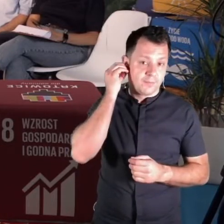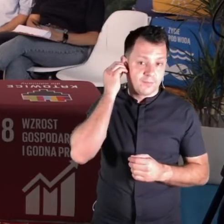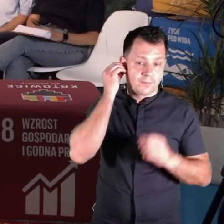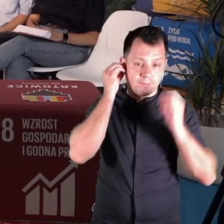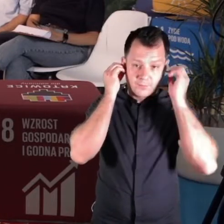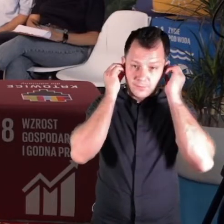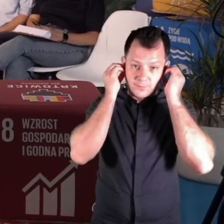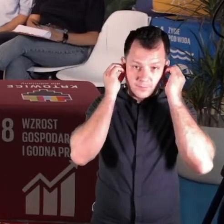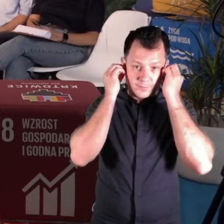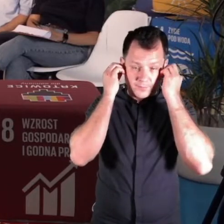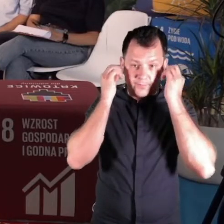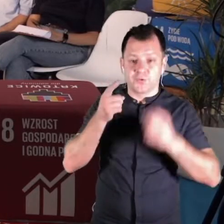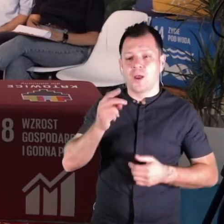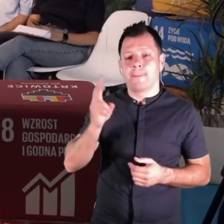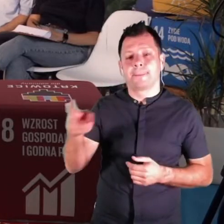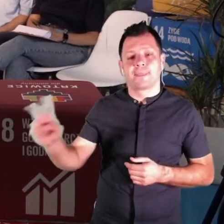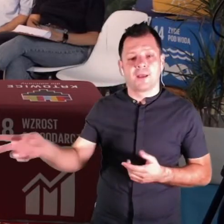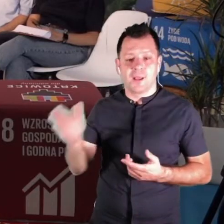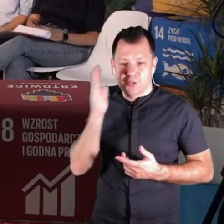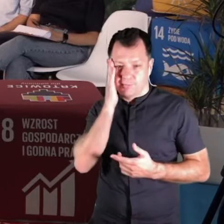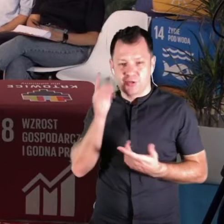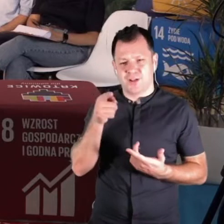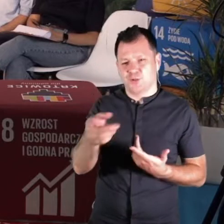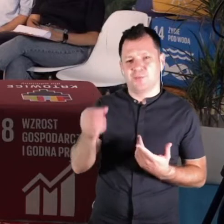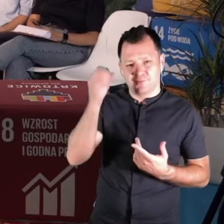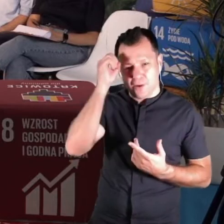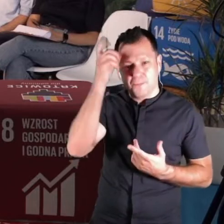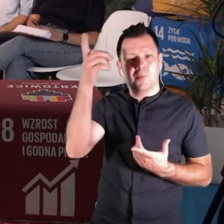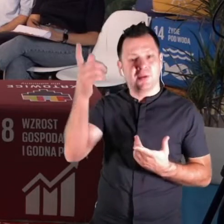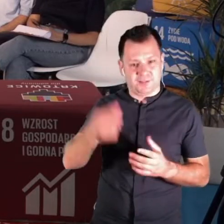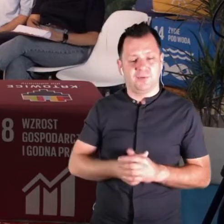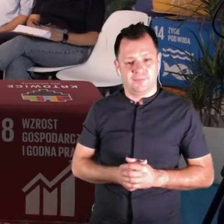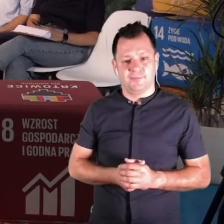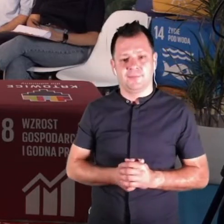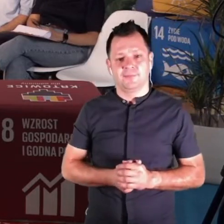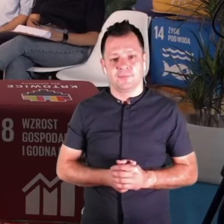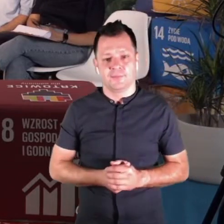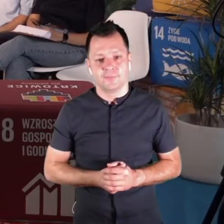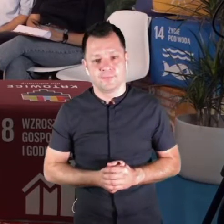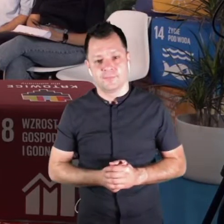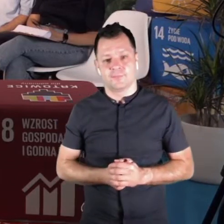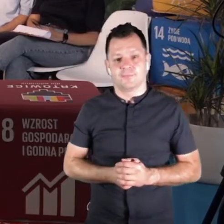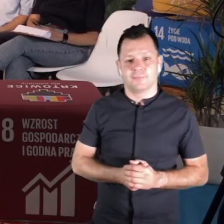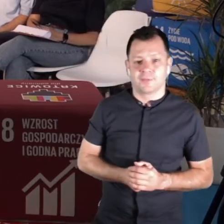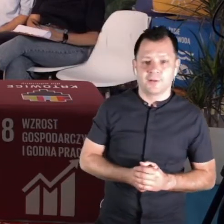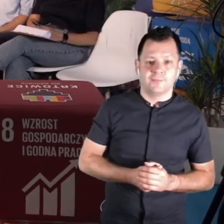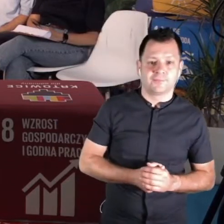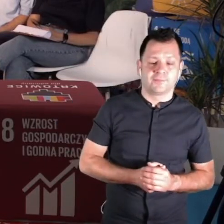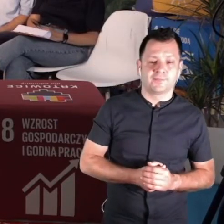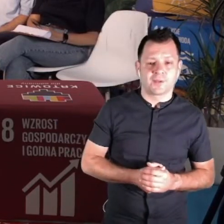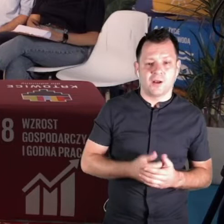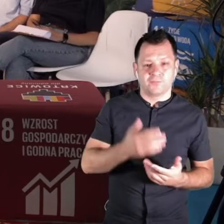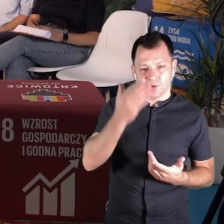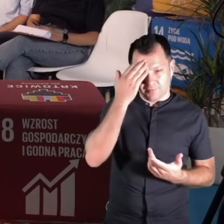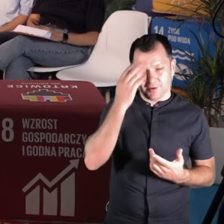me. First one was the Crisis Living Lab. It was created during the beginning of the pandemic